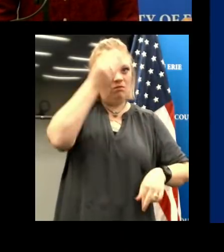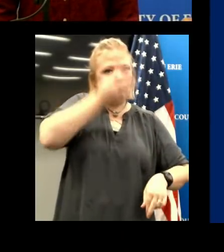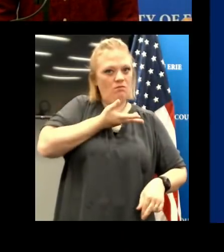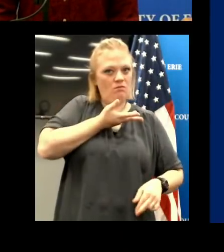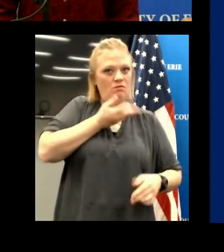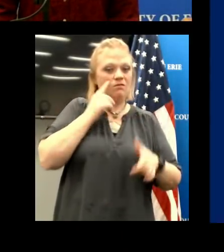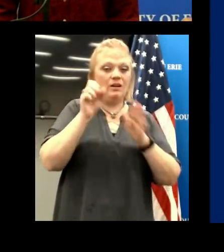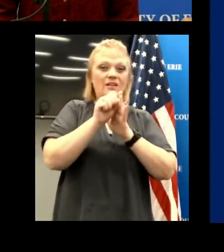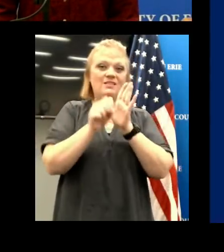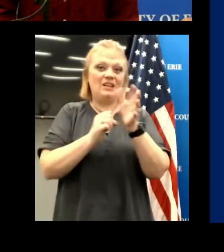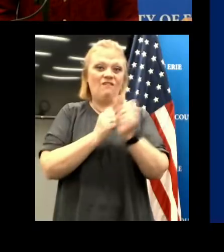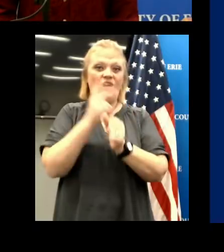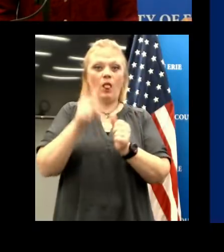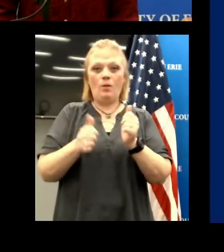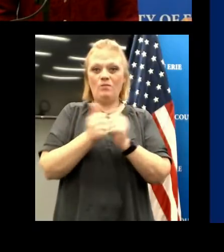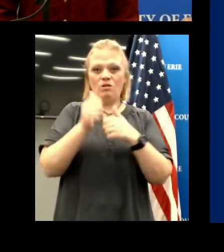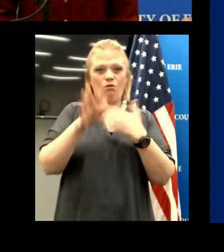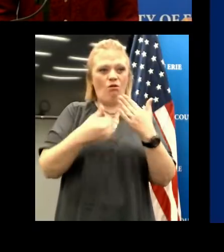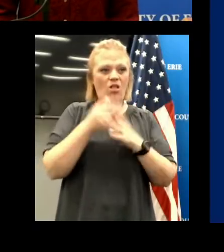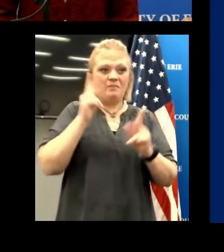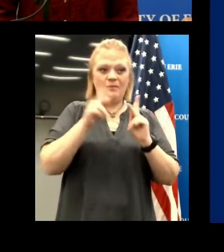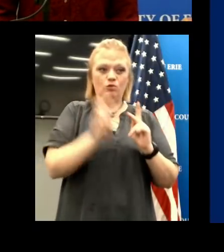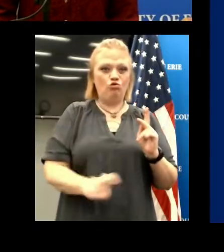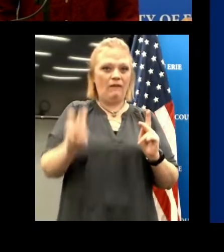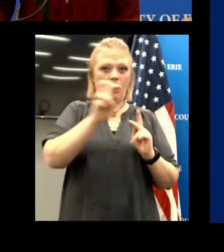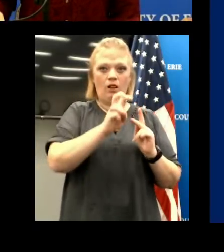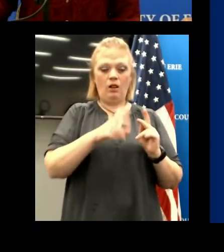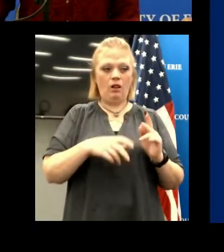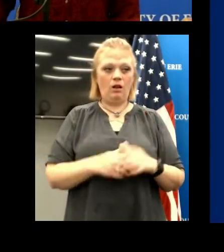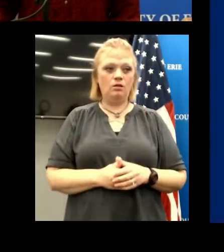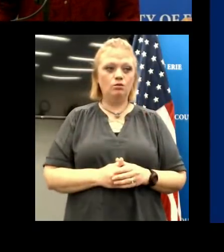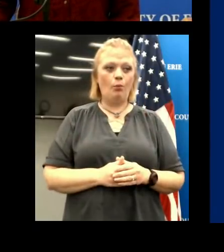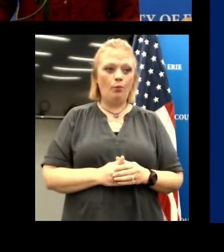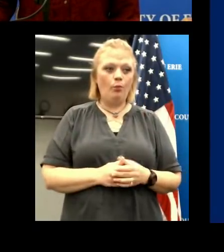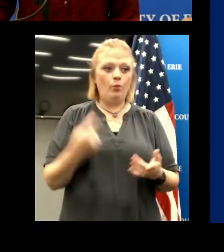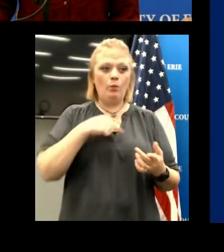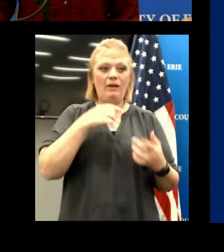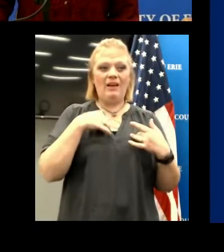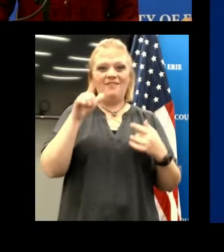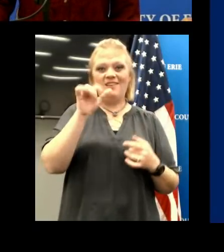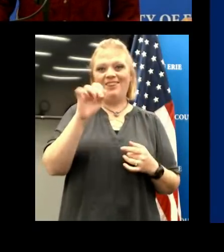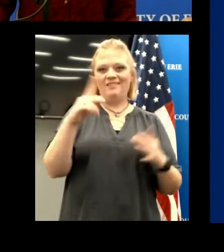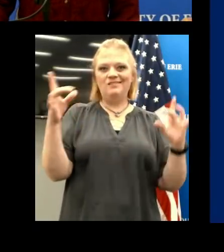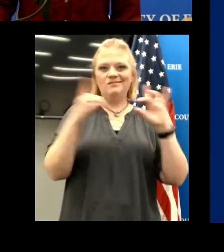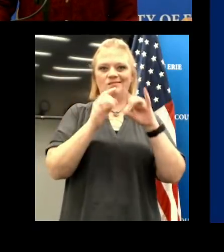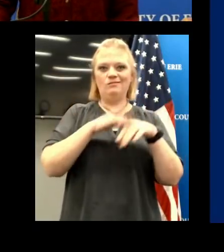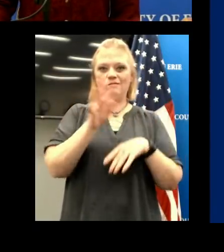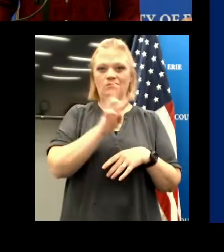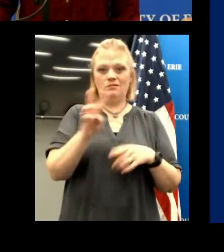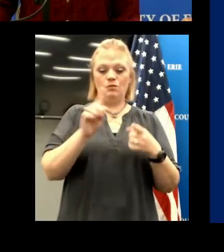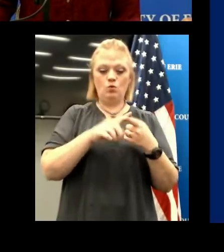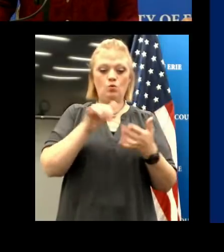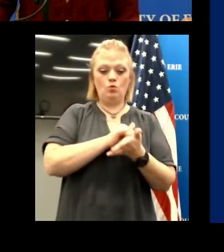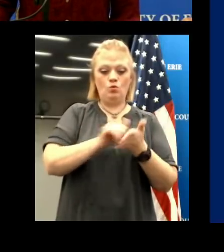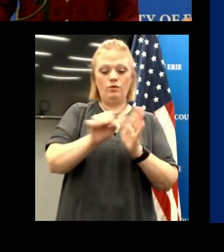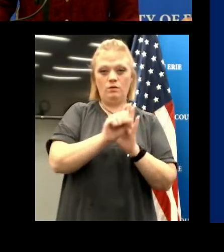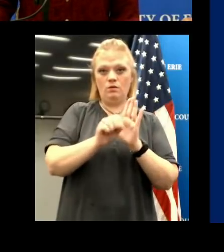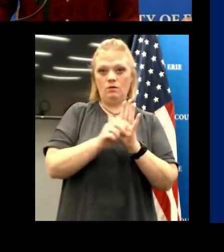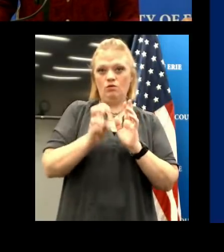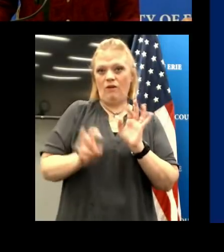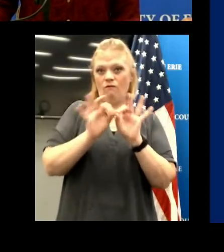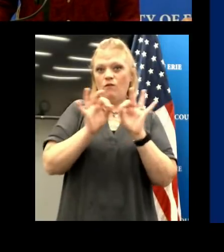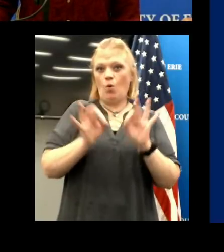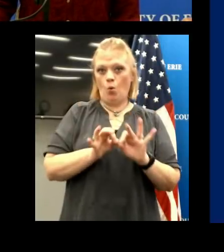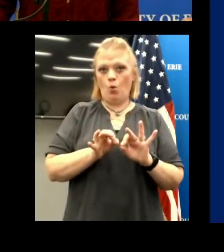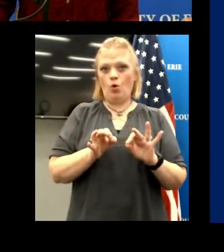is going to follow up with all the travelers. So we have a link on our website to the New York State travel form. So we would